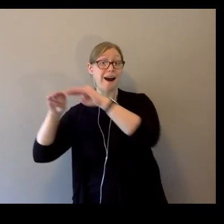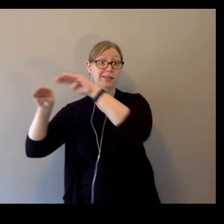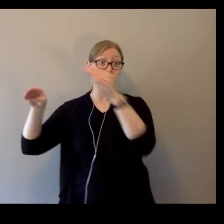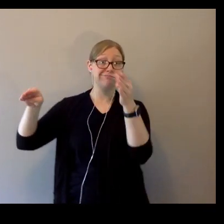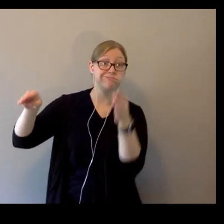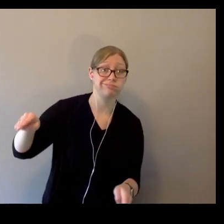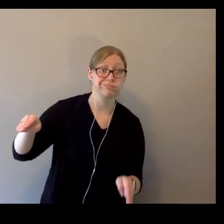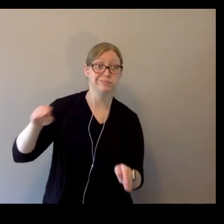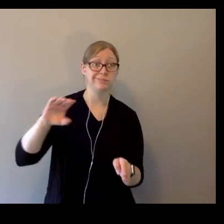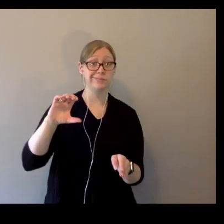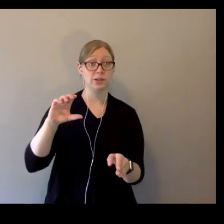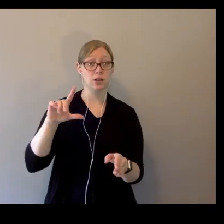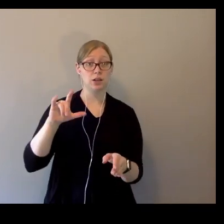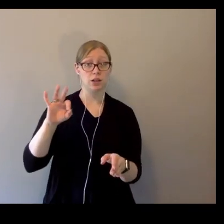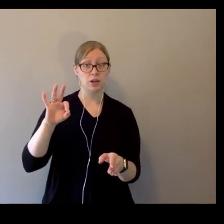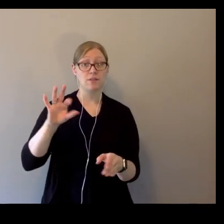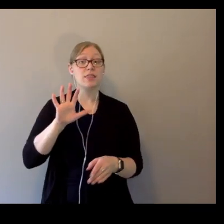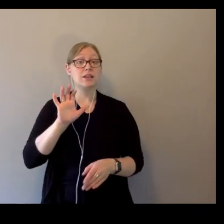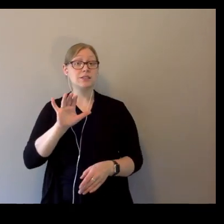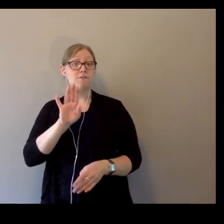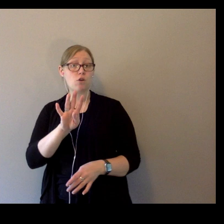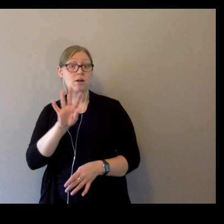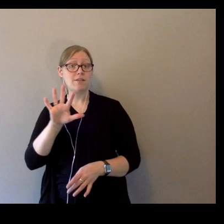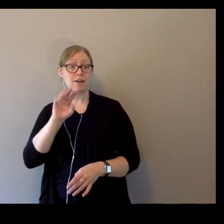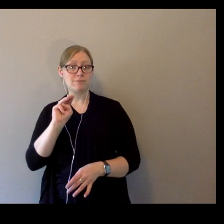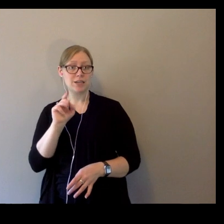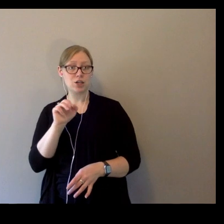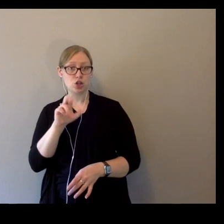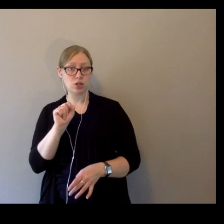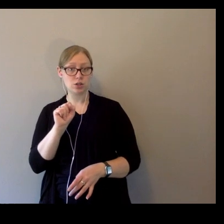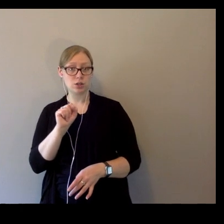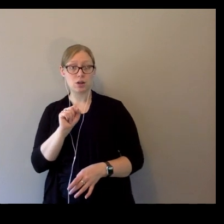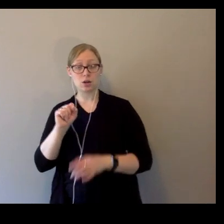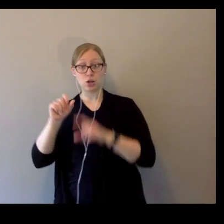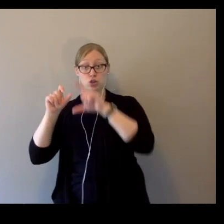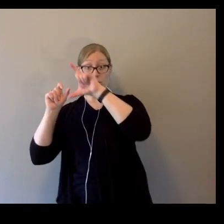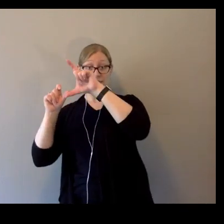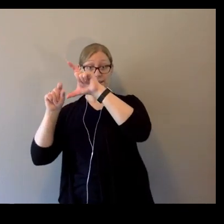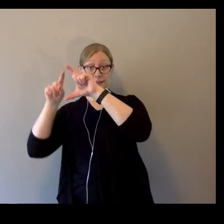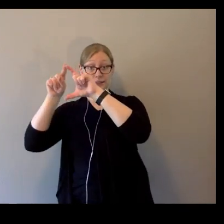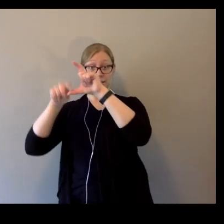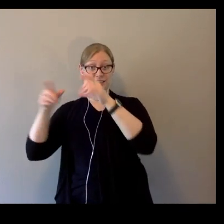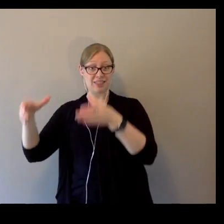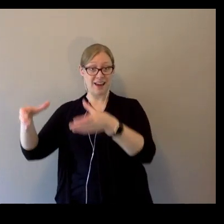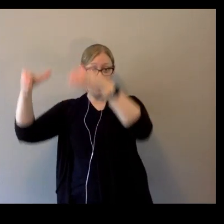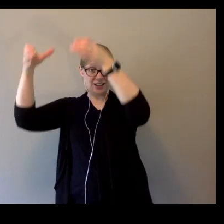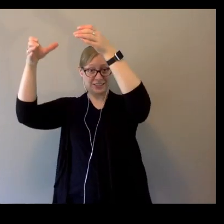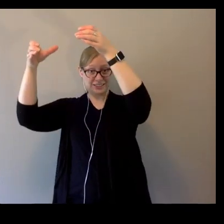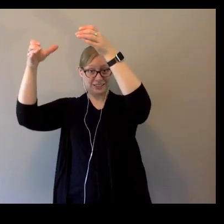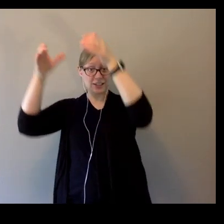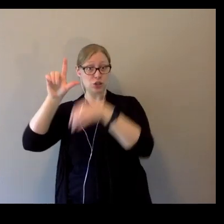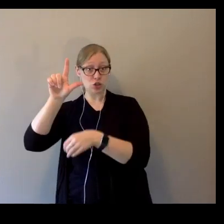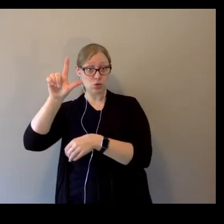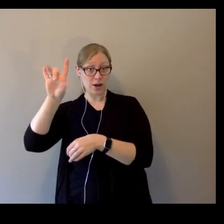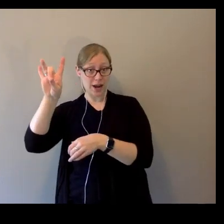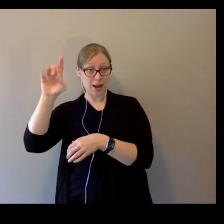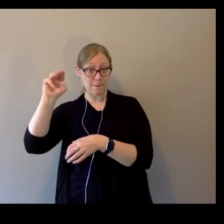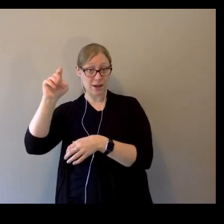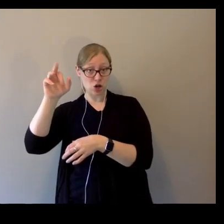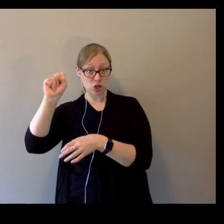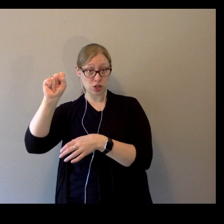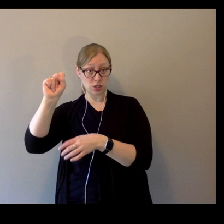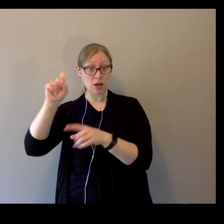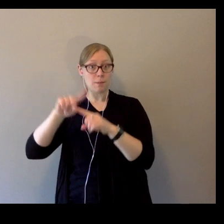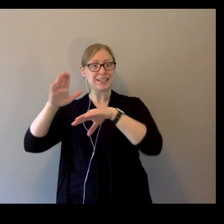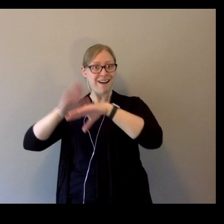level. So the lighthouse, all right, so this is 28 meters. But again, it's on a cliff, and the cliff is